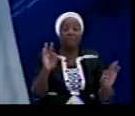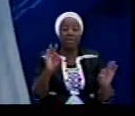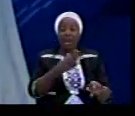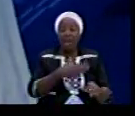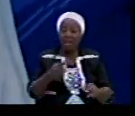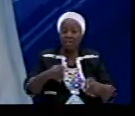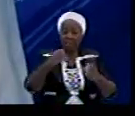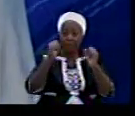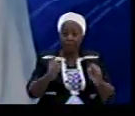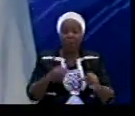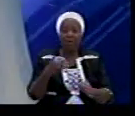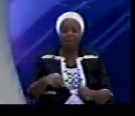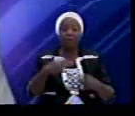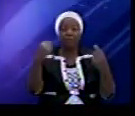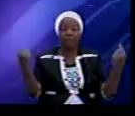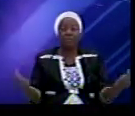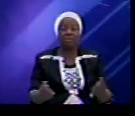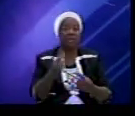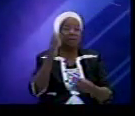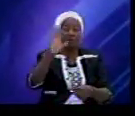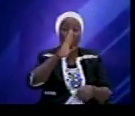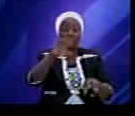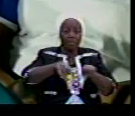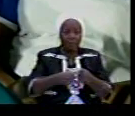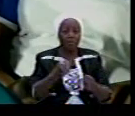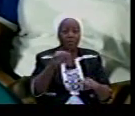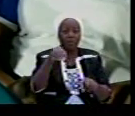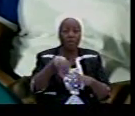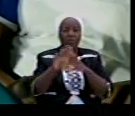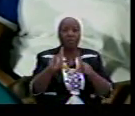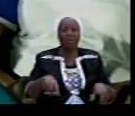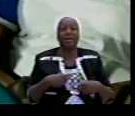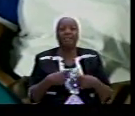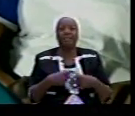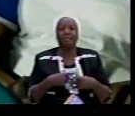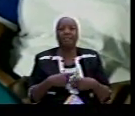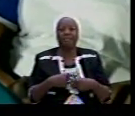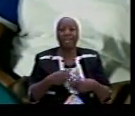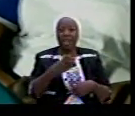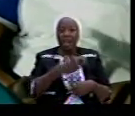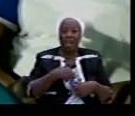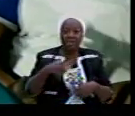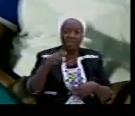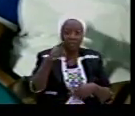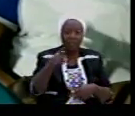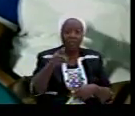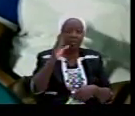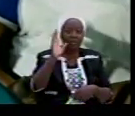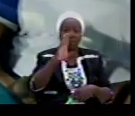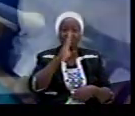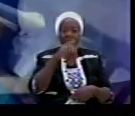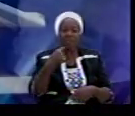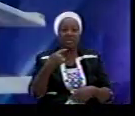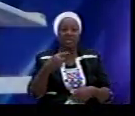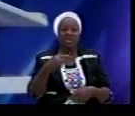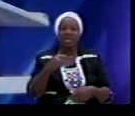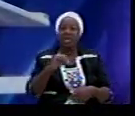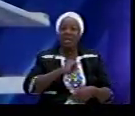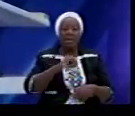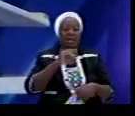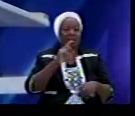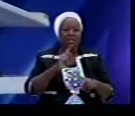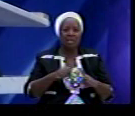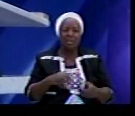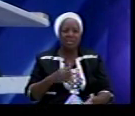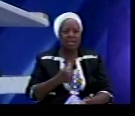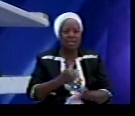of sin will be broken in your life. And you'll be saying, I couldn't help it. I